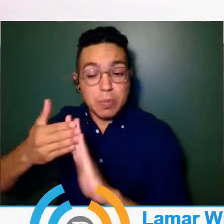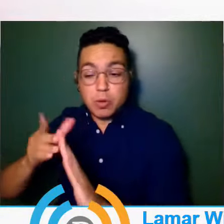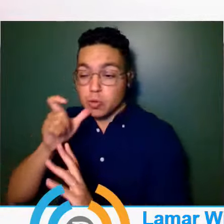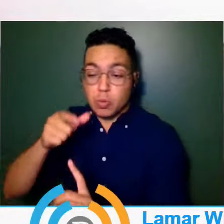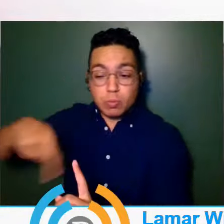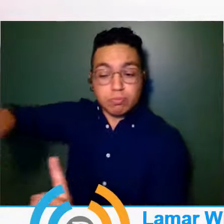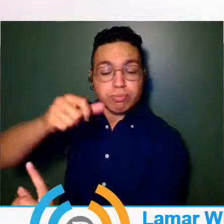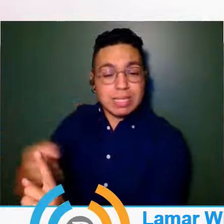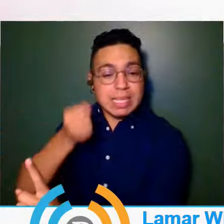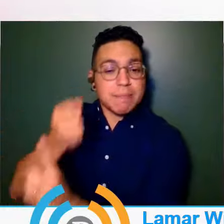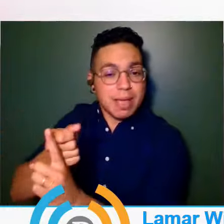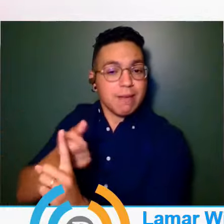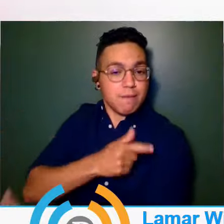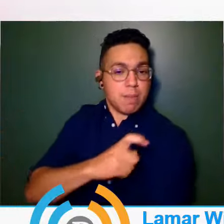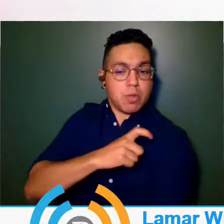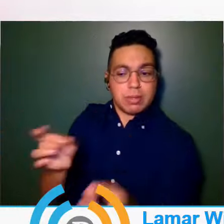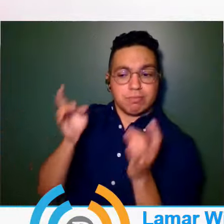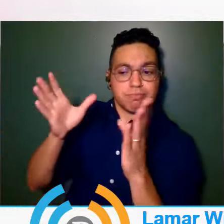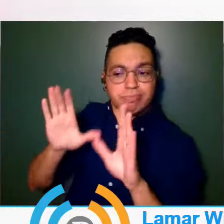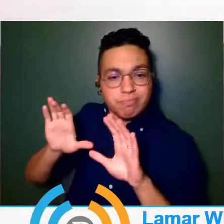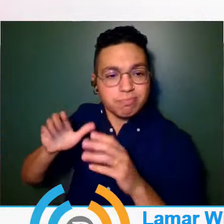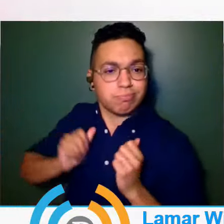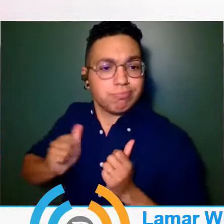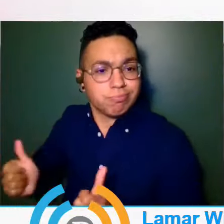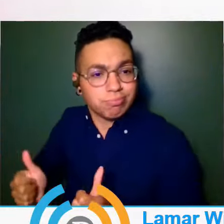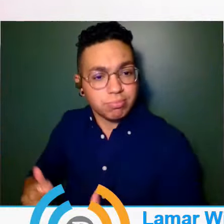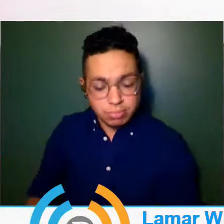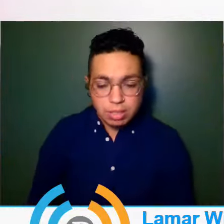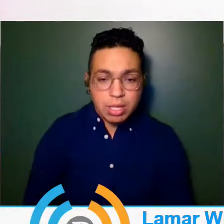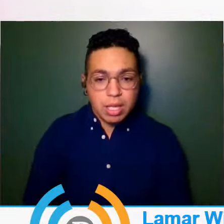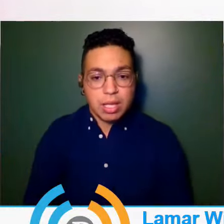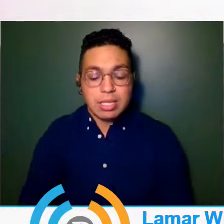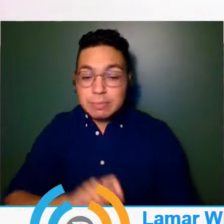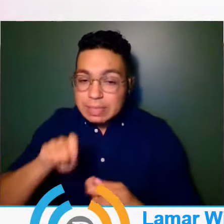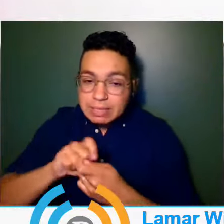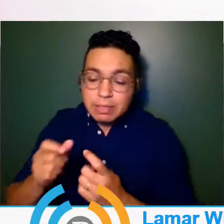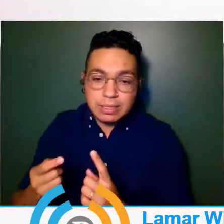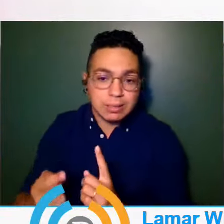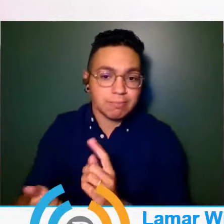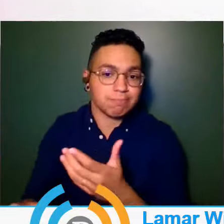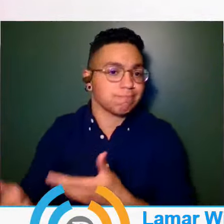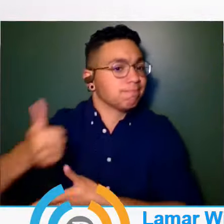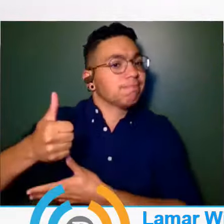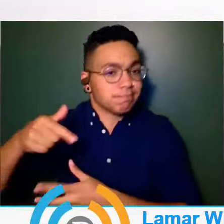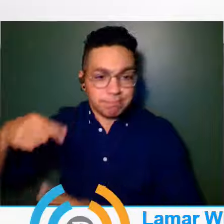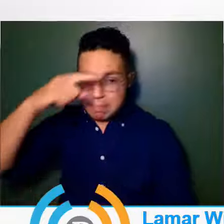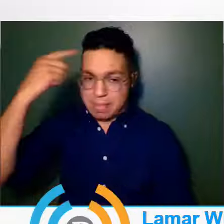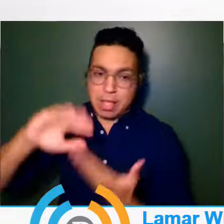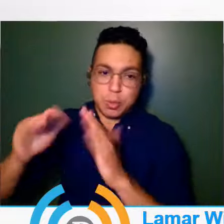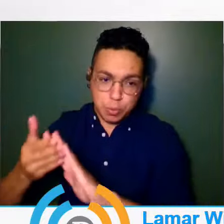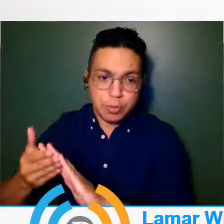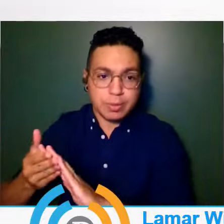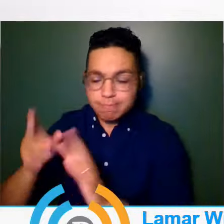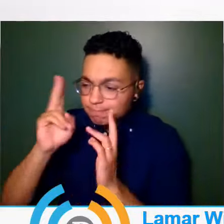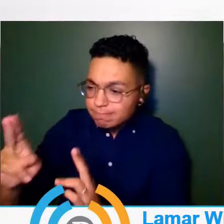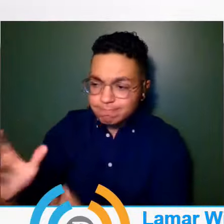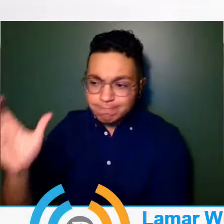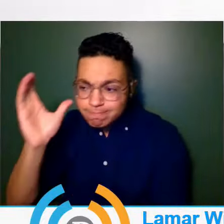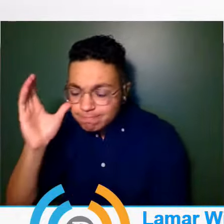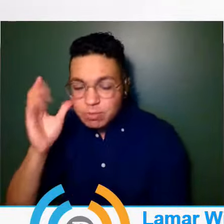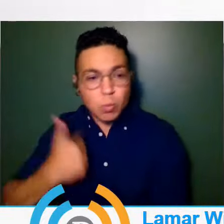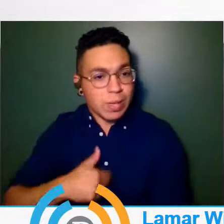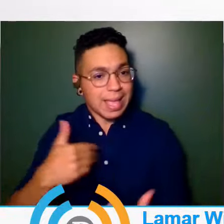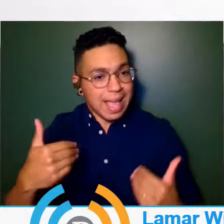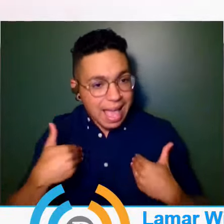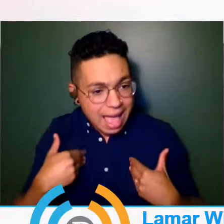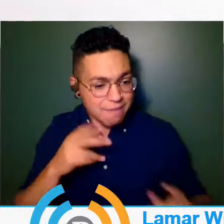community amongst others, right? Um, and uh, and we have decision makers